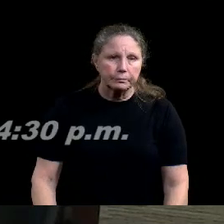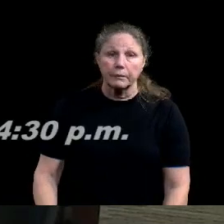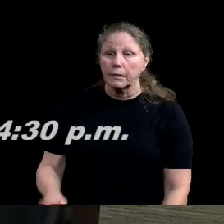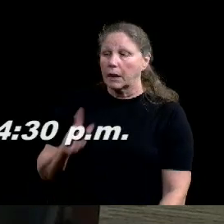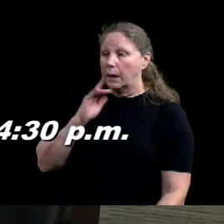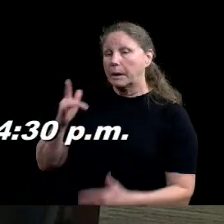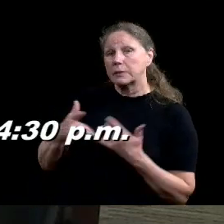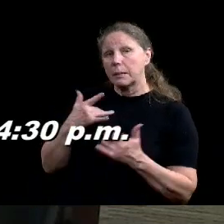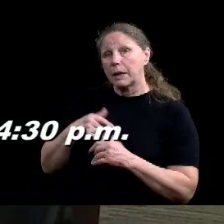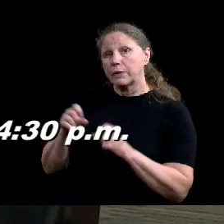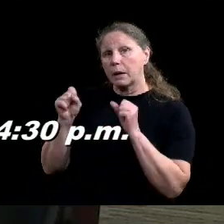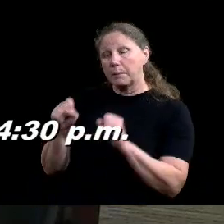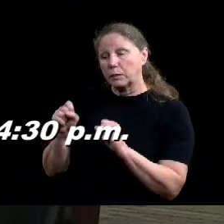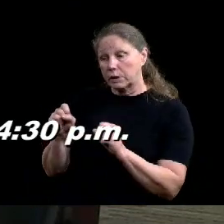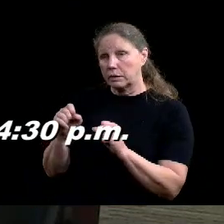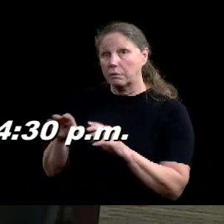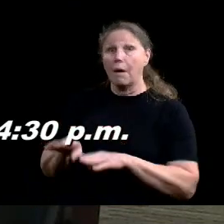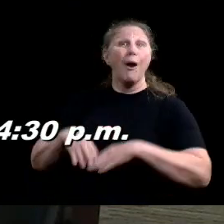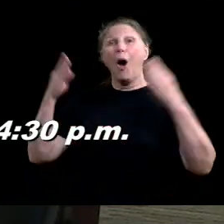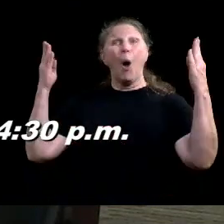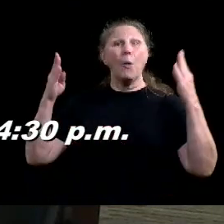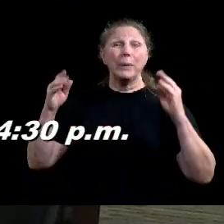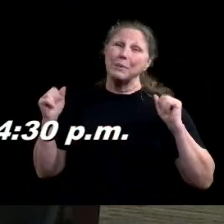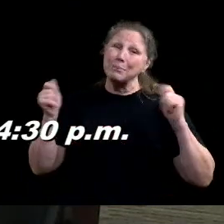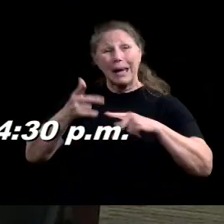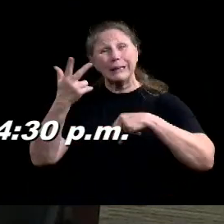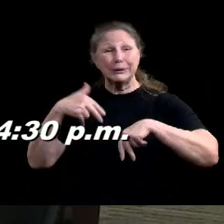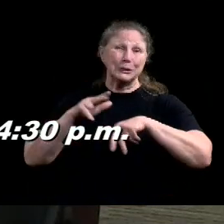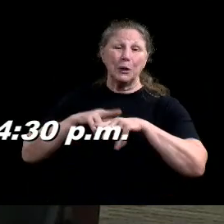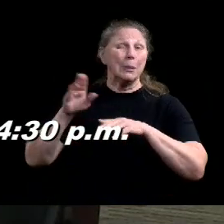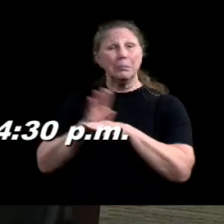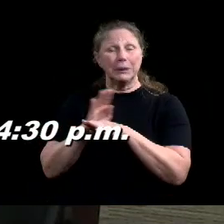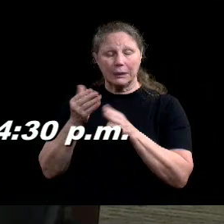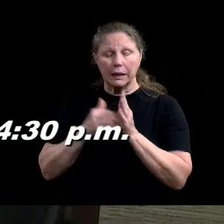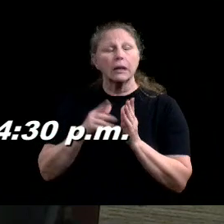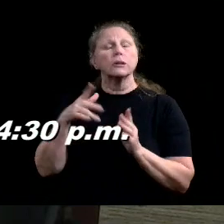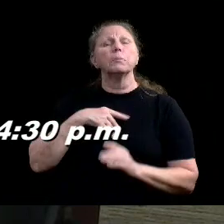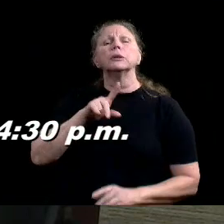do things as business. Question is, will we be required to wear masks?